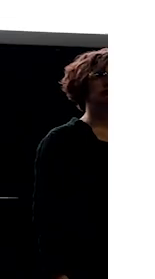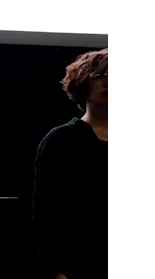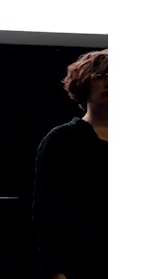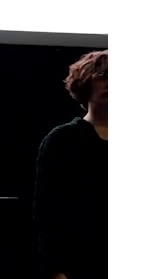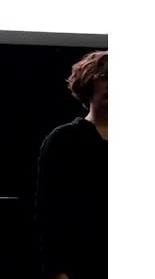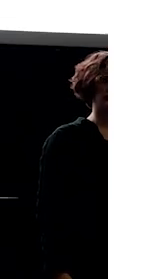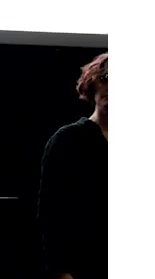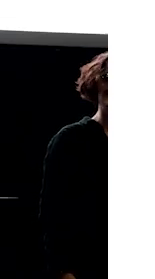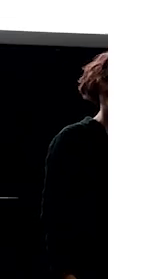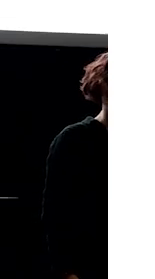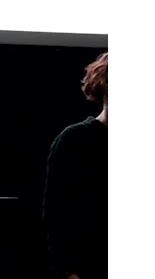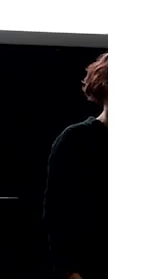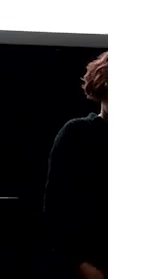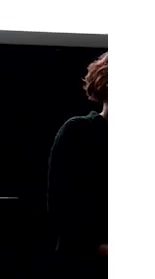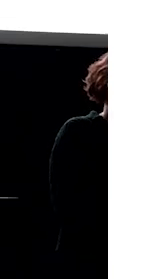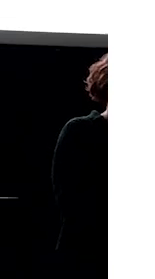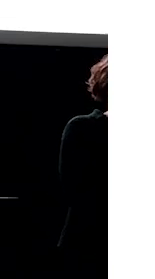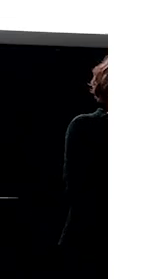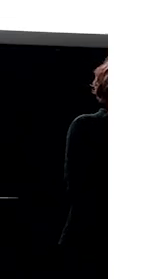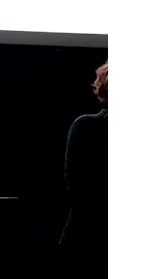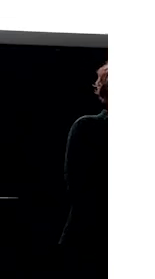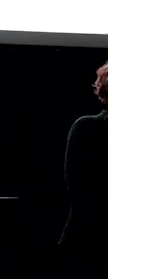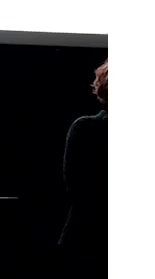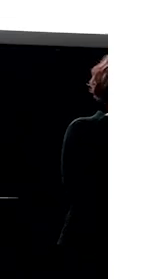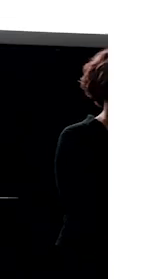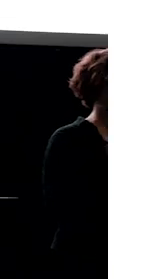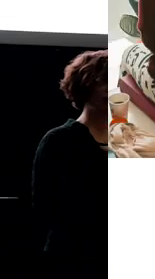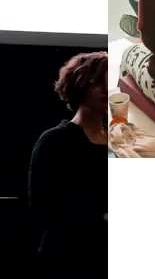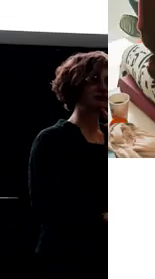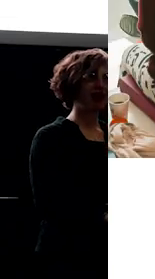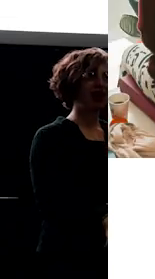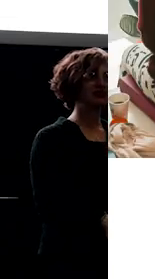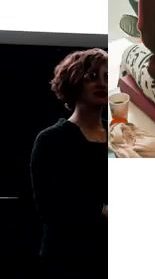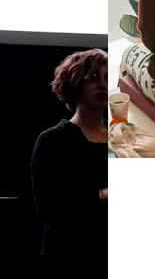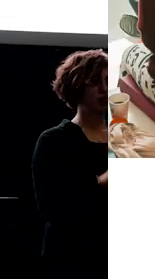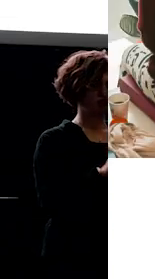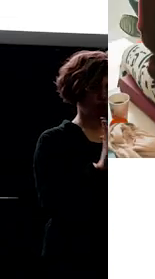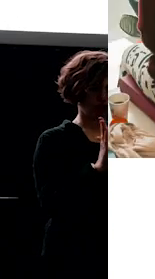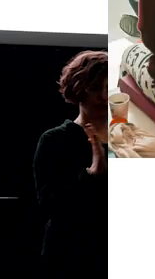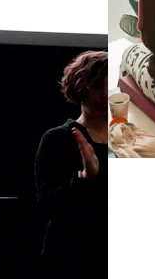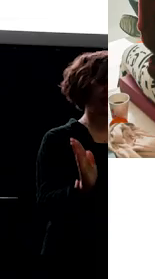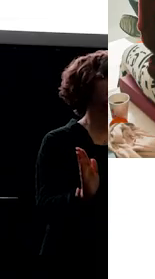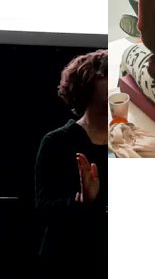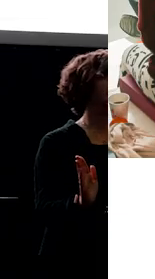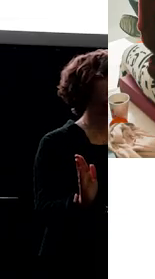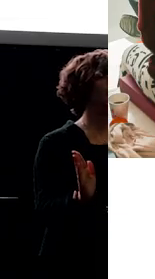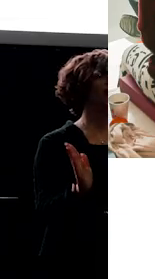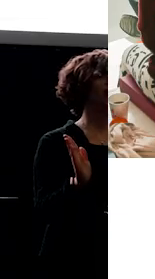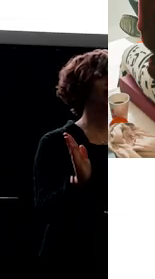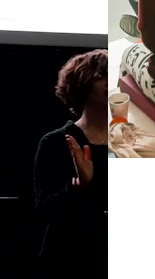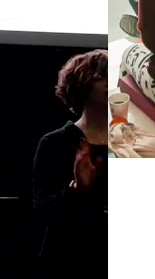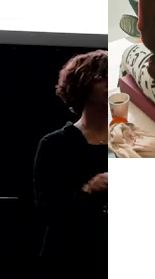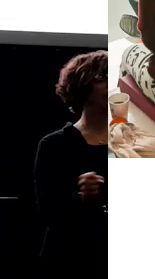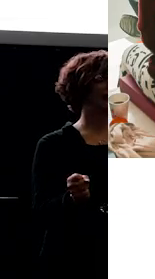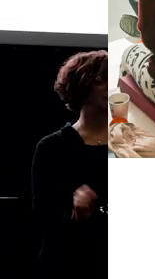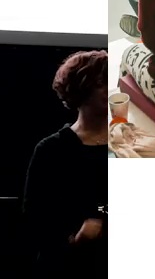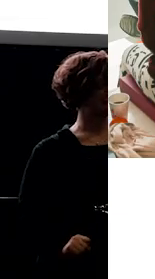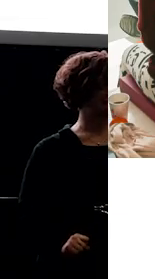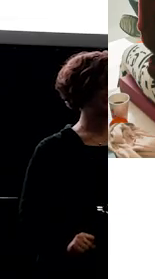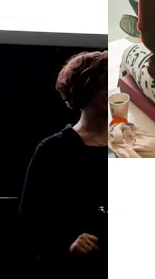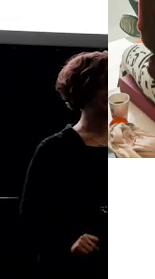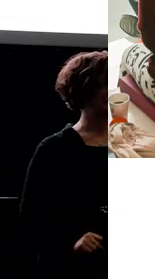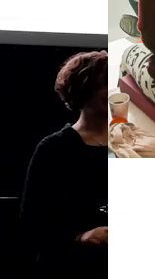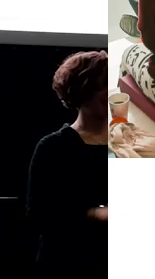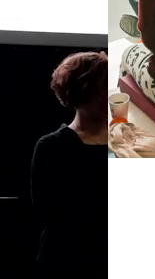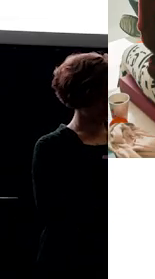succeed. My response was, aren't rules meant to be broken, right? For 10 years after graduating, I was